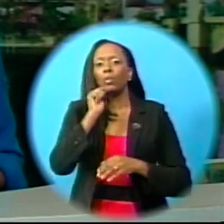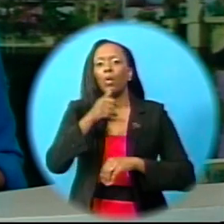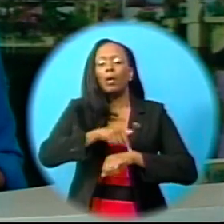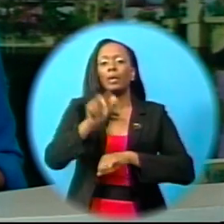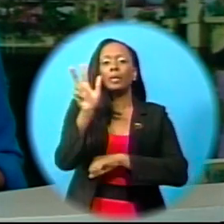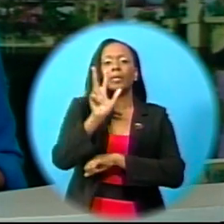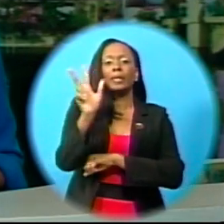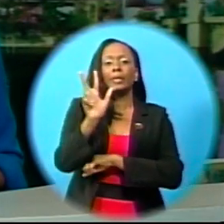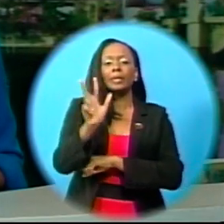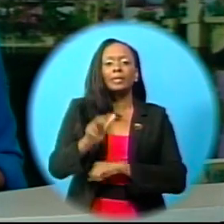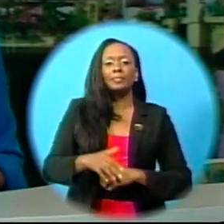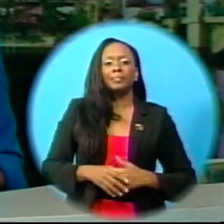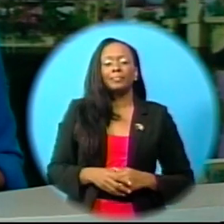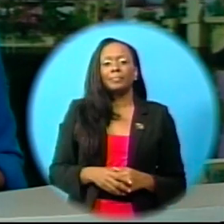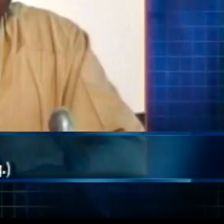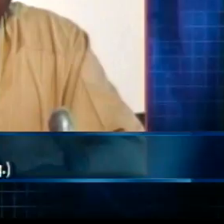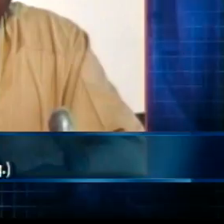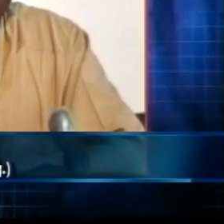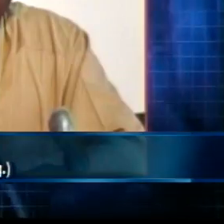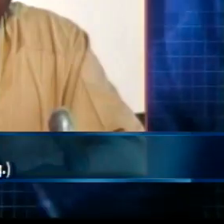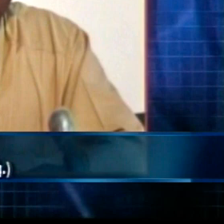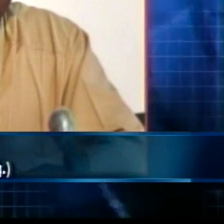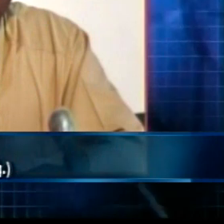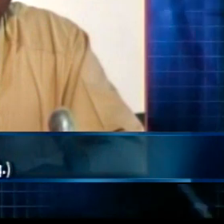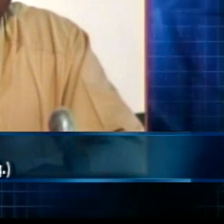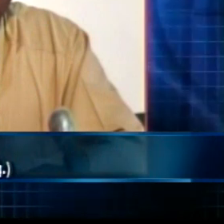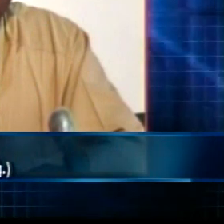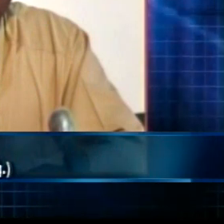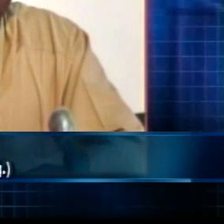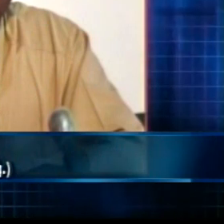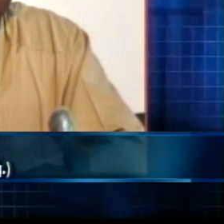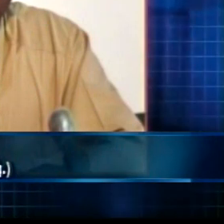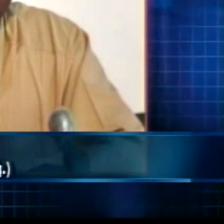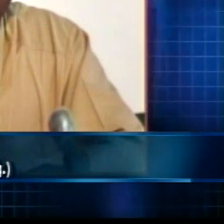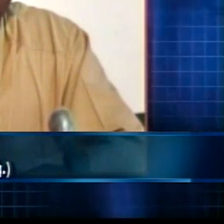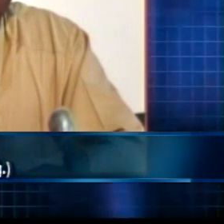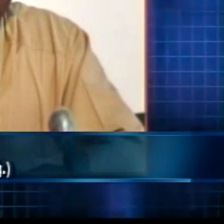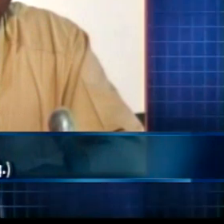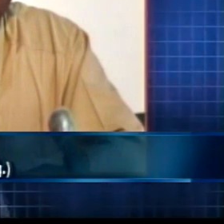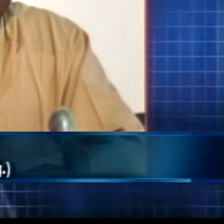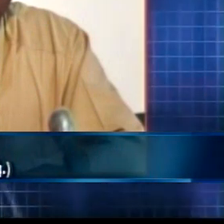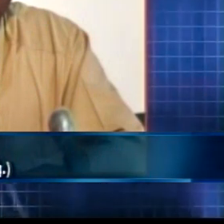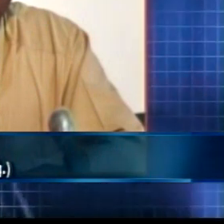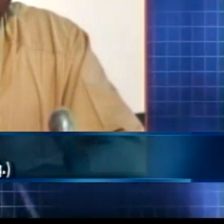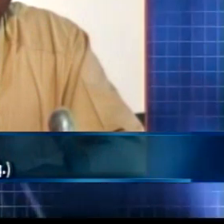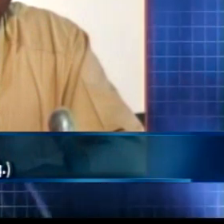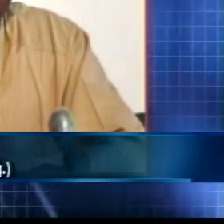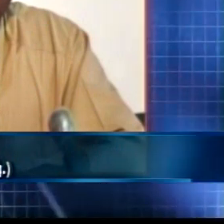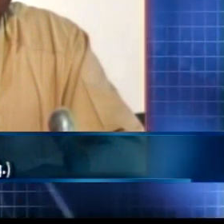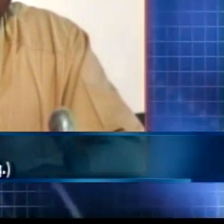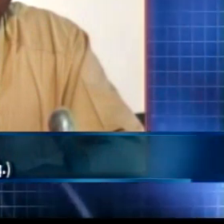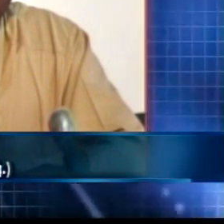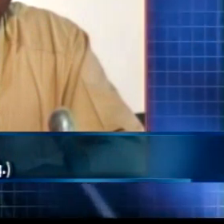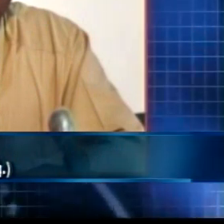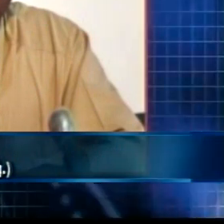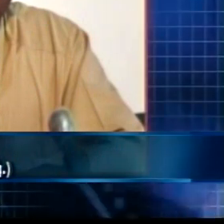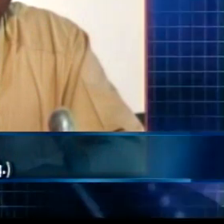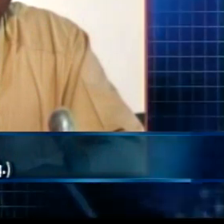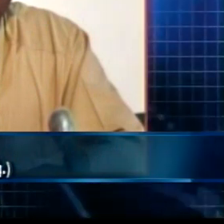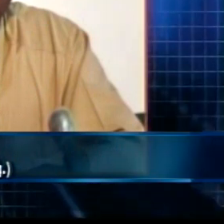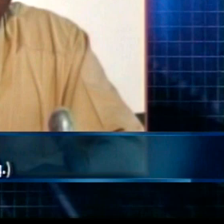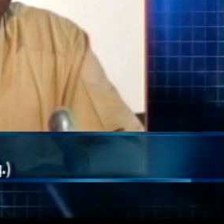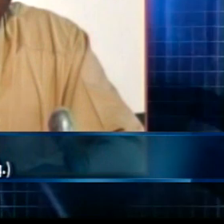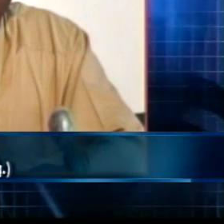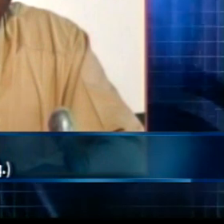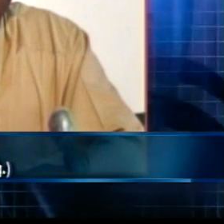afternoon. This walkthrough will give us the opportunity to see the problems firsthand, to see the community firsthand. We